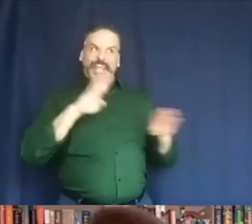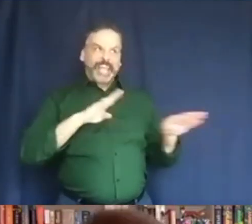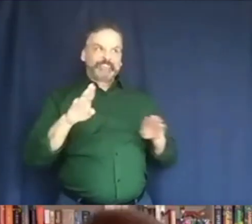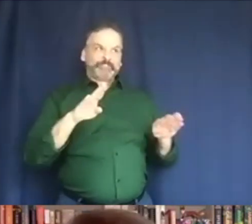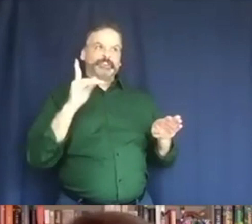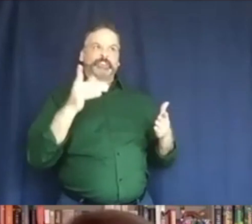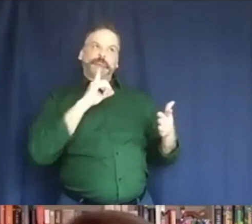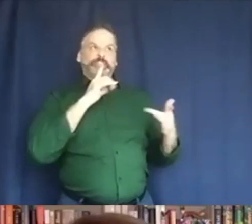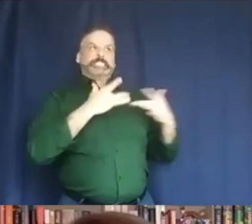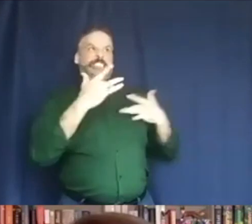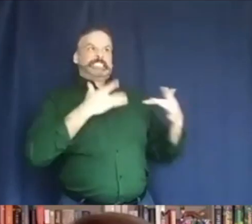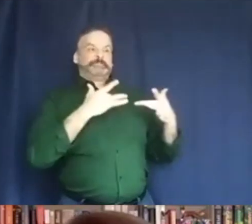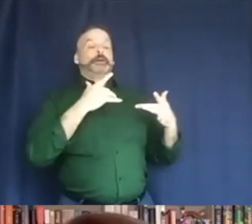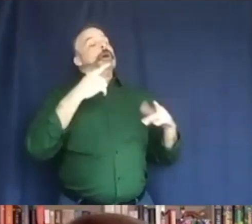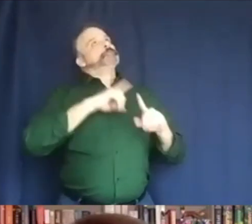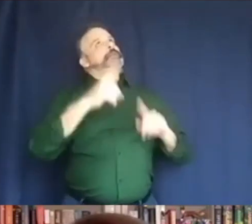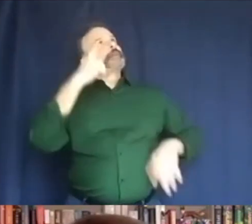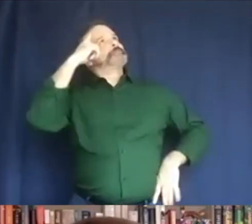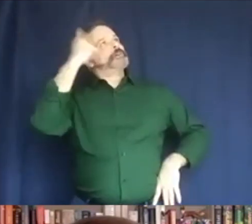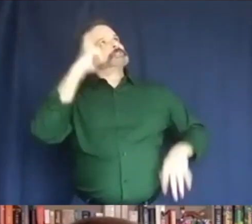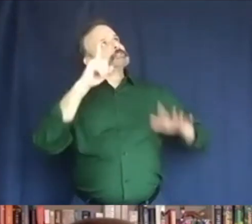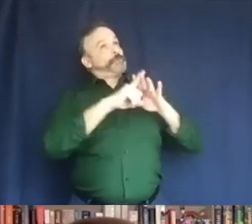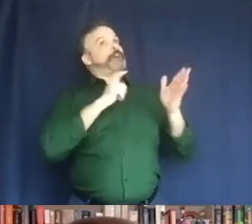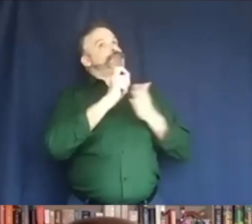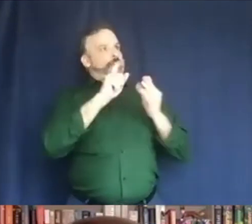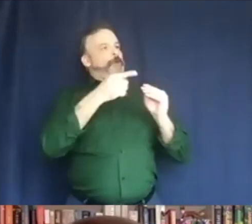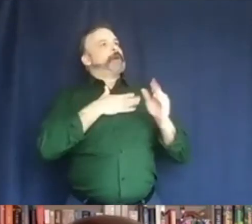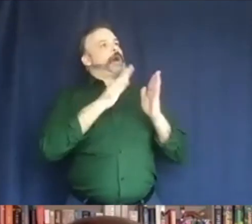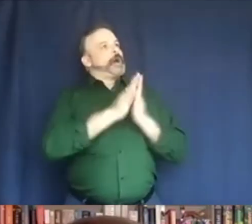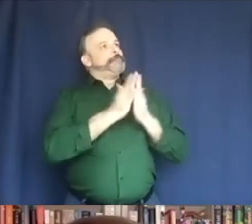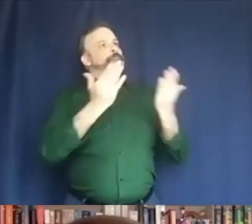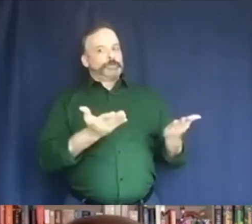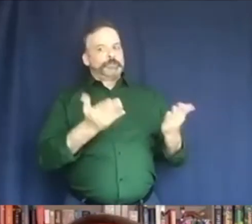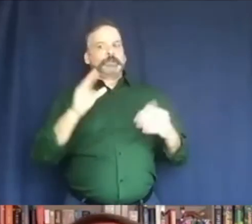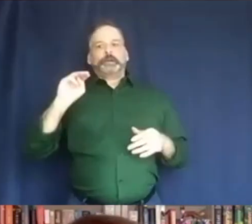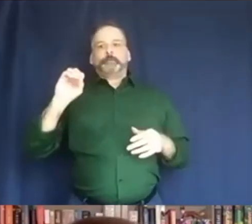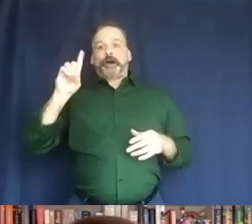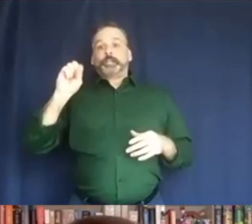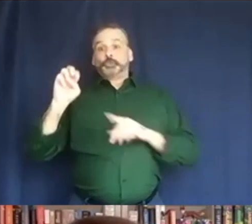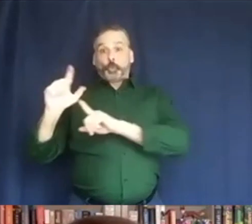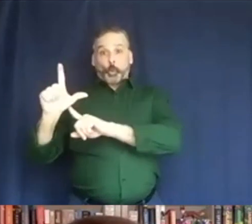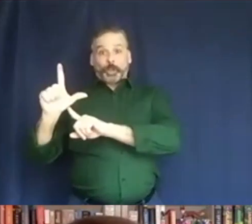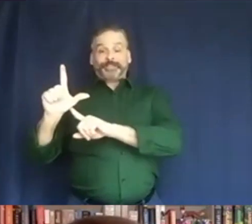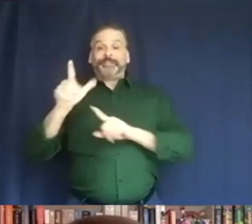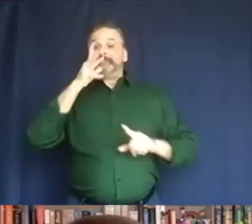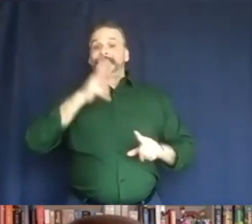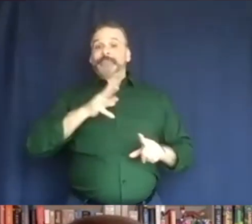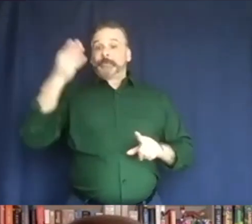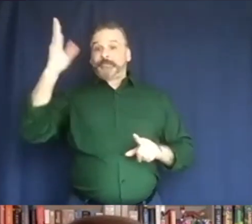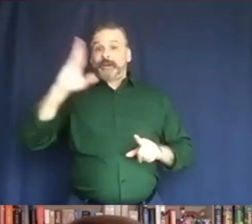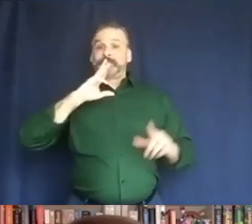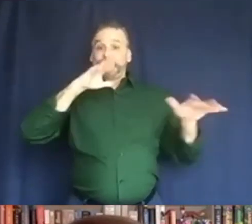Though I just thought of someone who I actually write about in the book, who Mazu, who's a goddess of the sea, and one of her